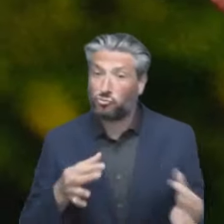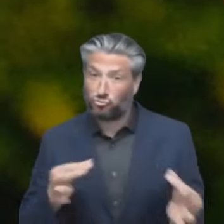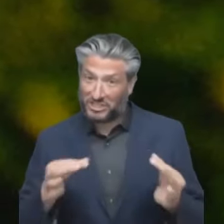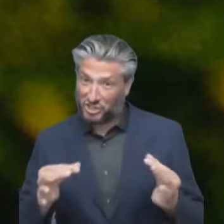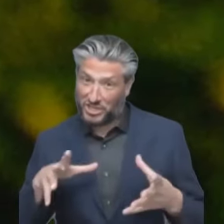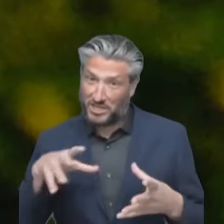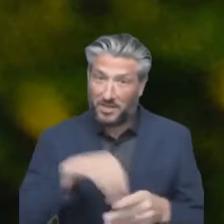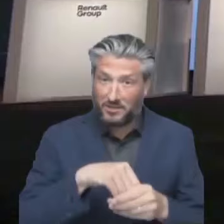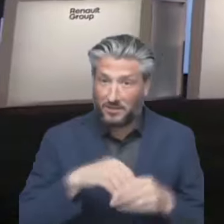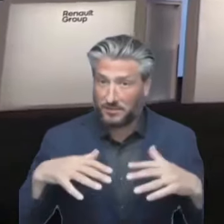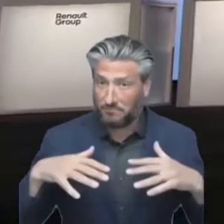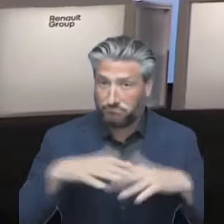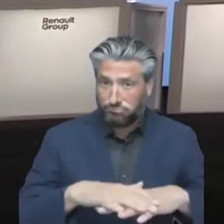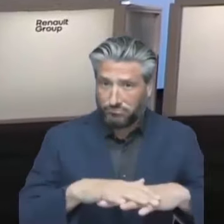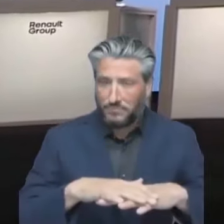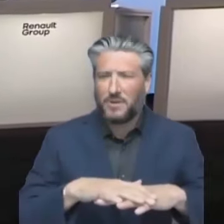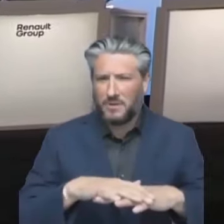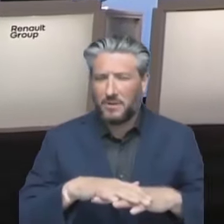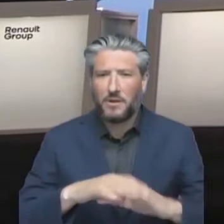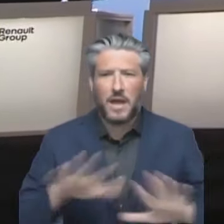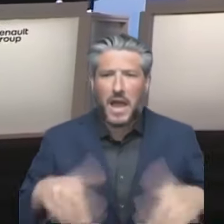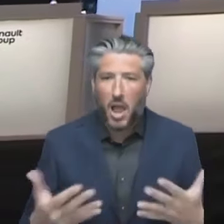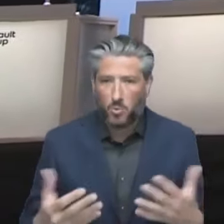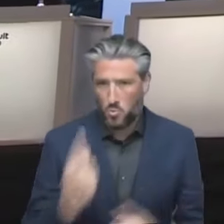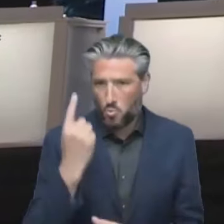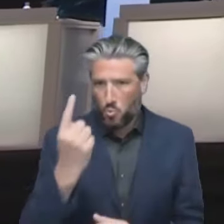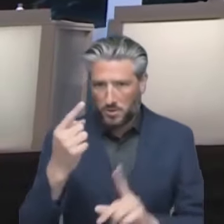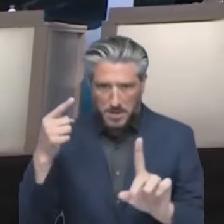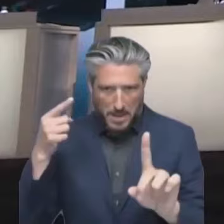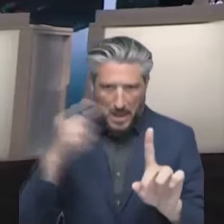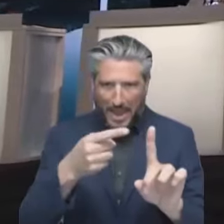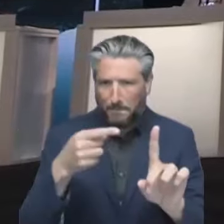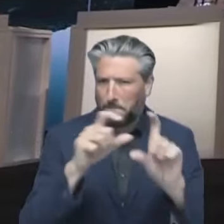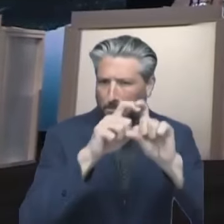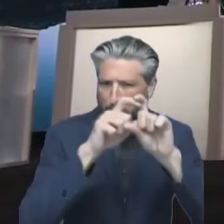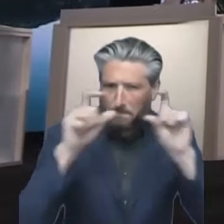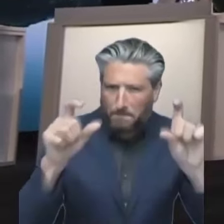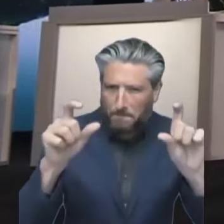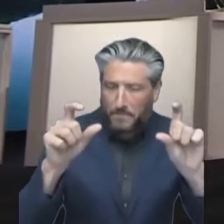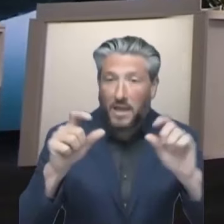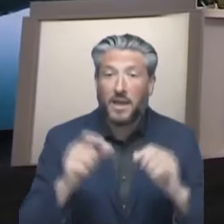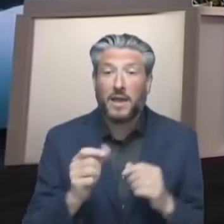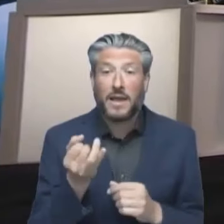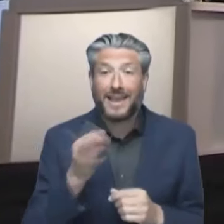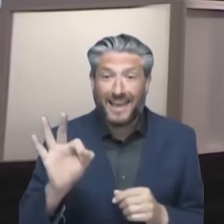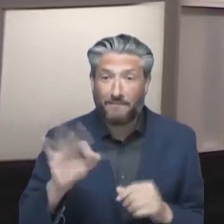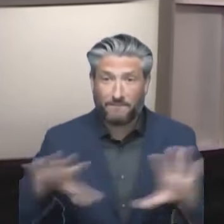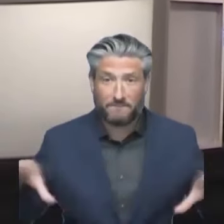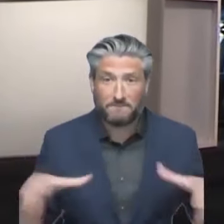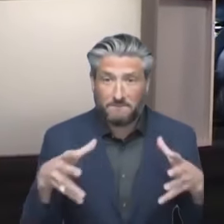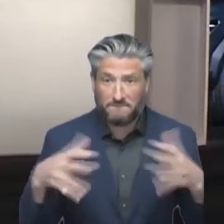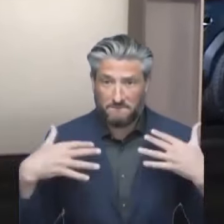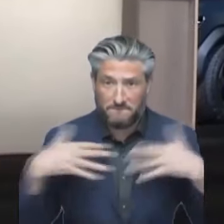its corporate purpose. If everything is aligned, the company is exceptionally strong, because this alignment actually